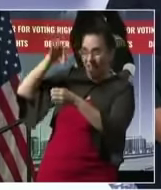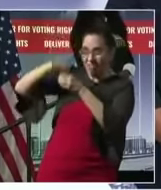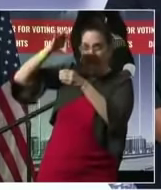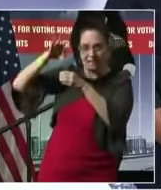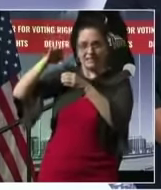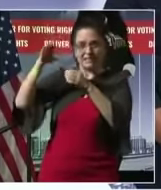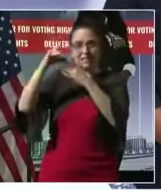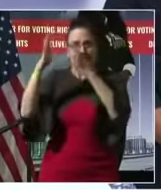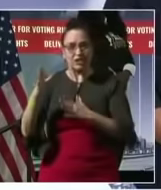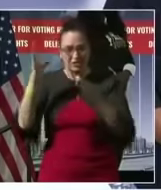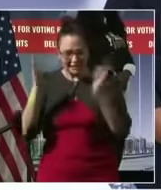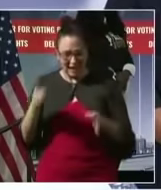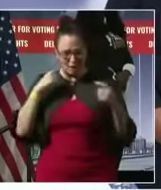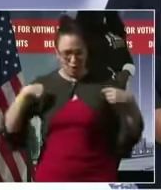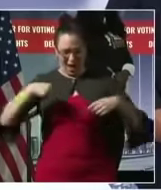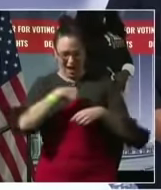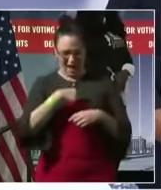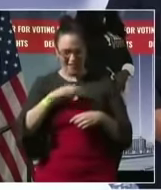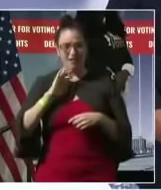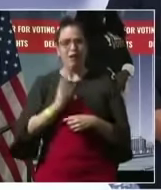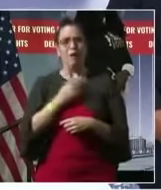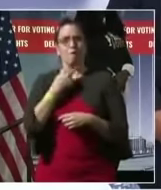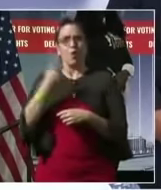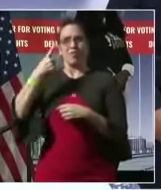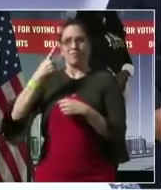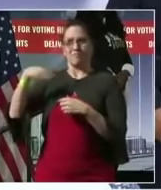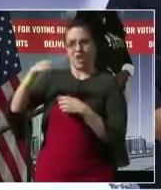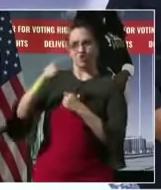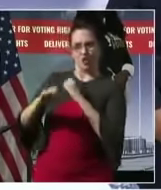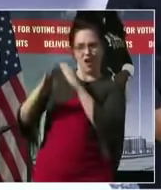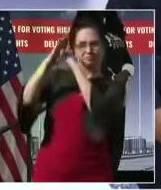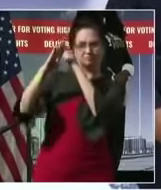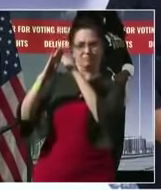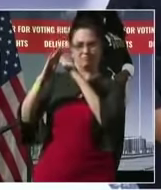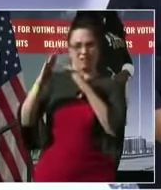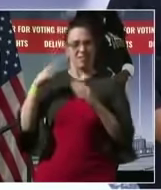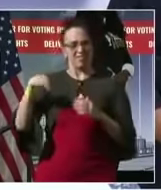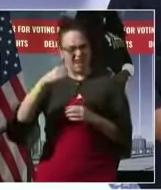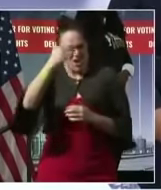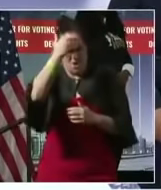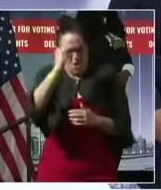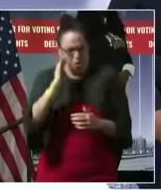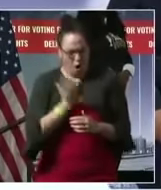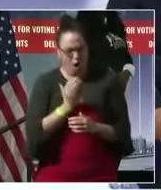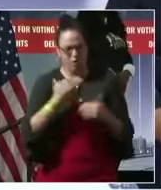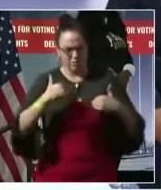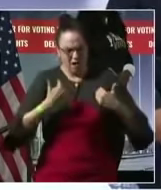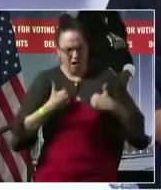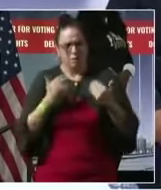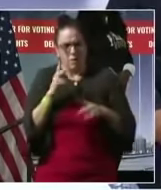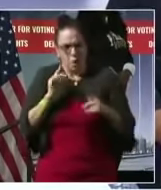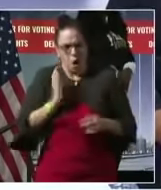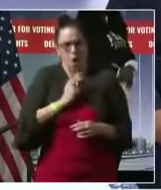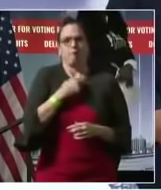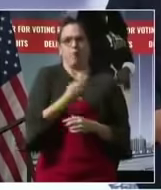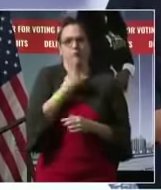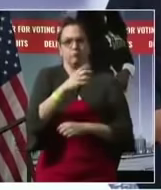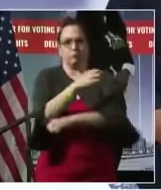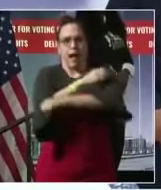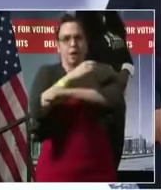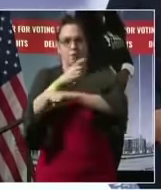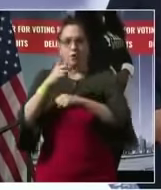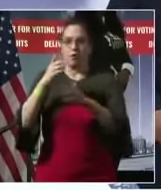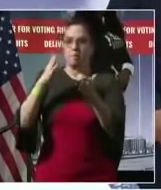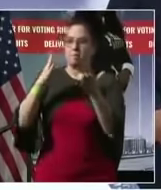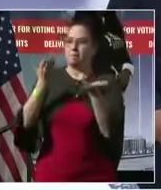our voices they are trying to silence because they know our voices are powerful. They may tell us hundreds